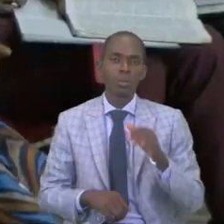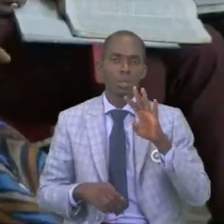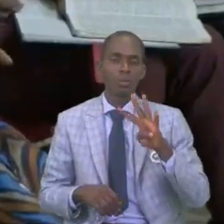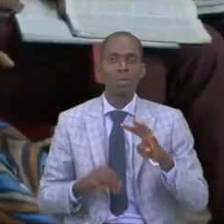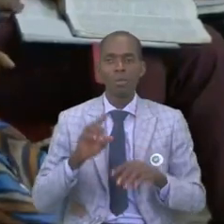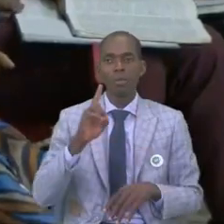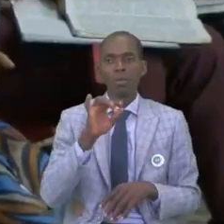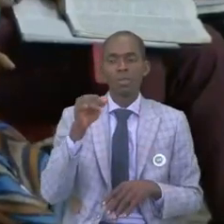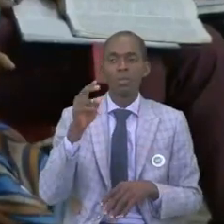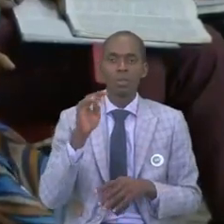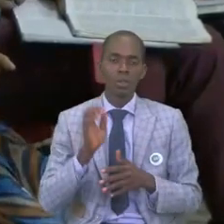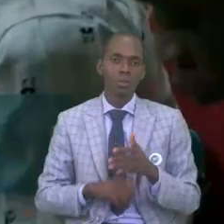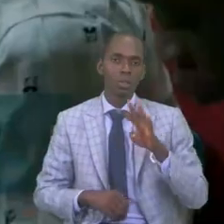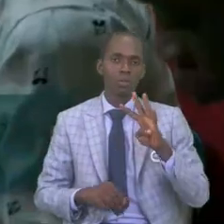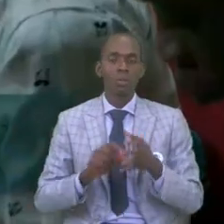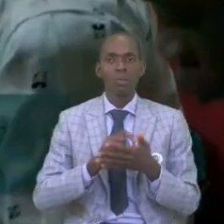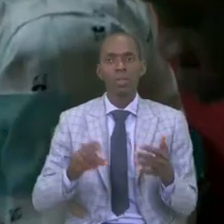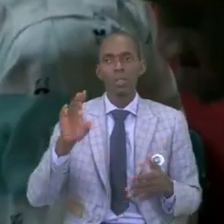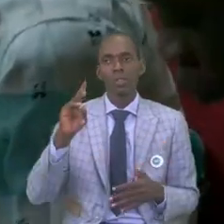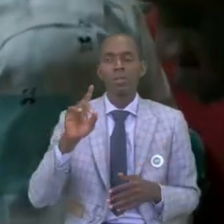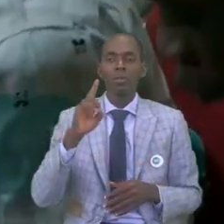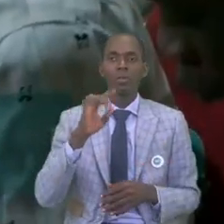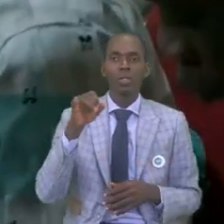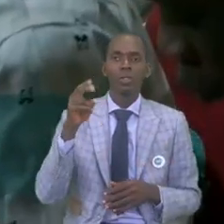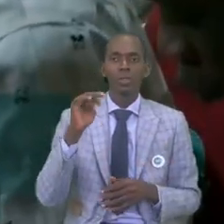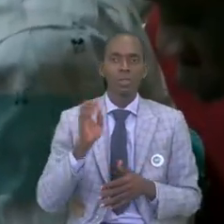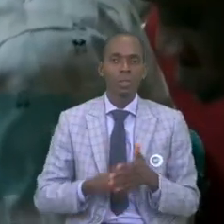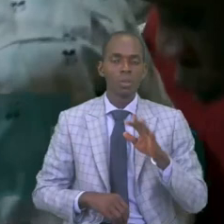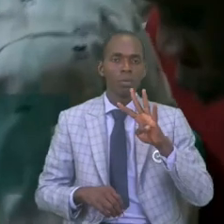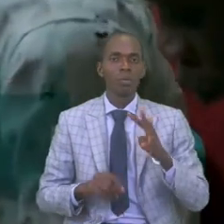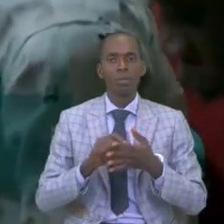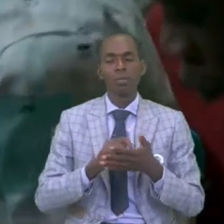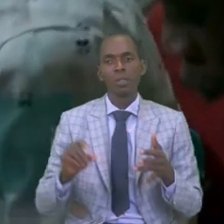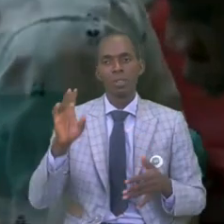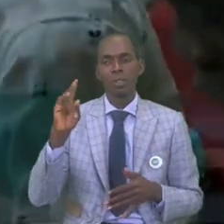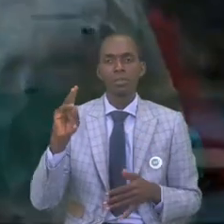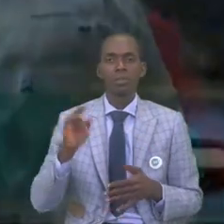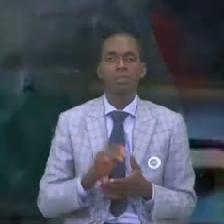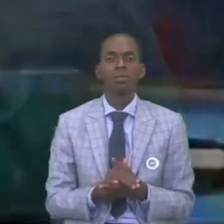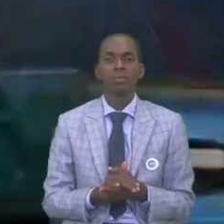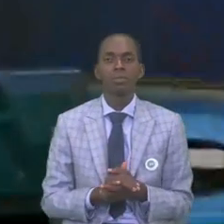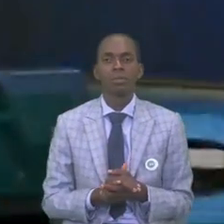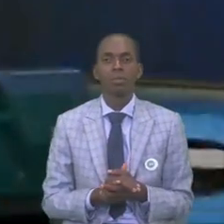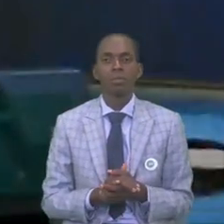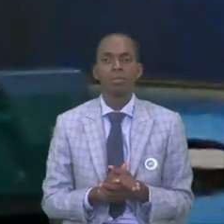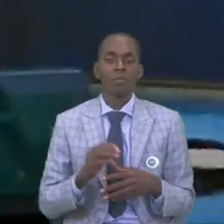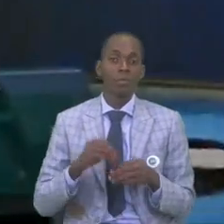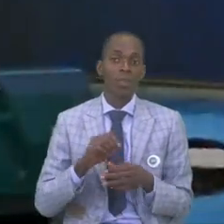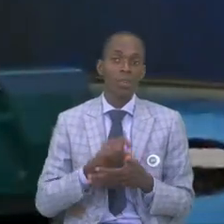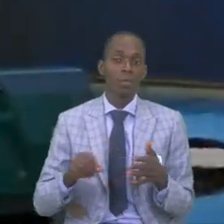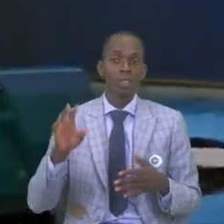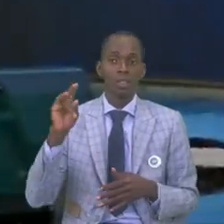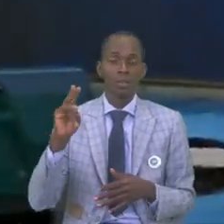from verse 17. 1 John chapter 4, we're looking at verse 17. In verse 17, it